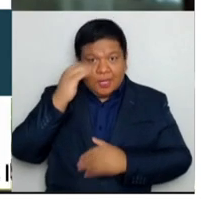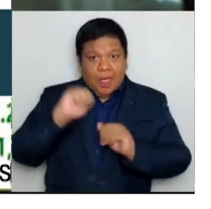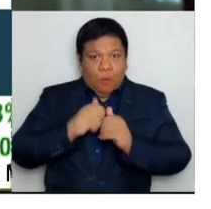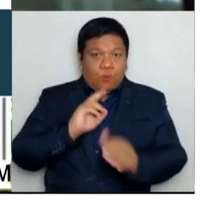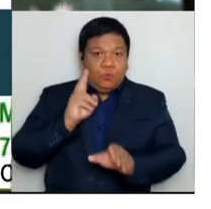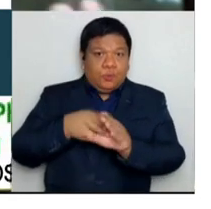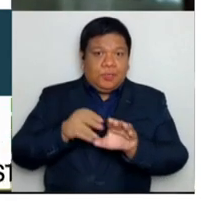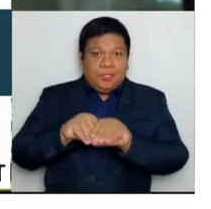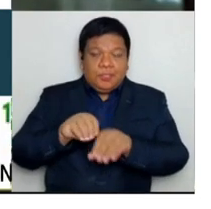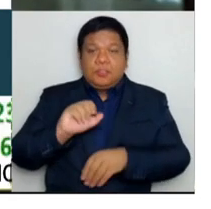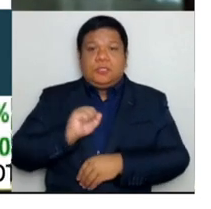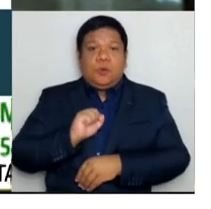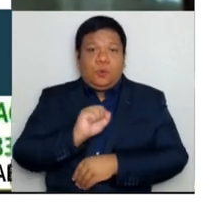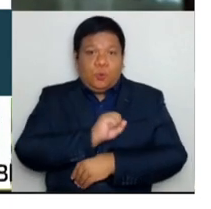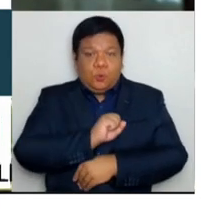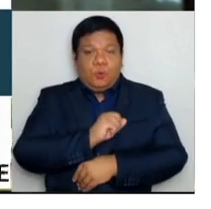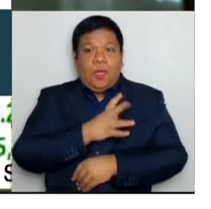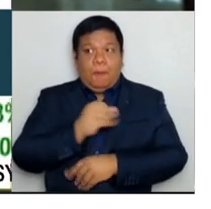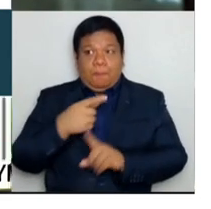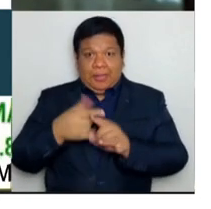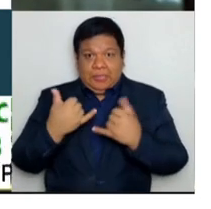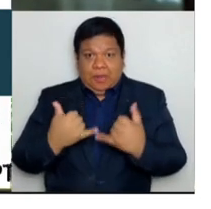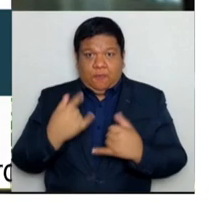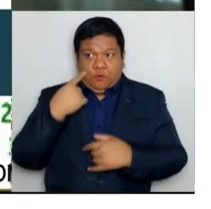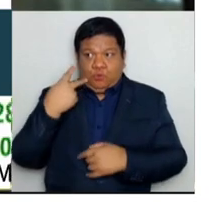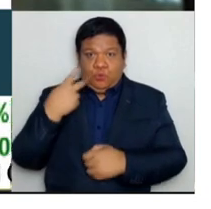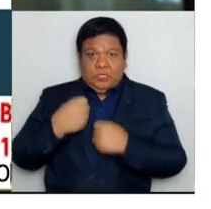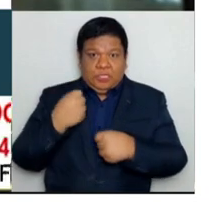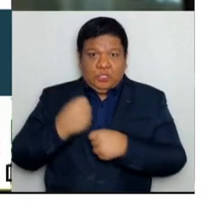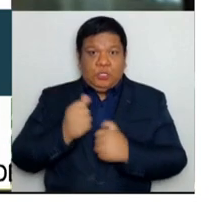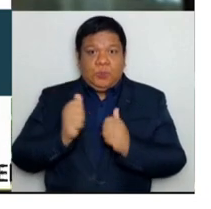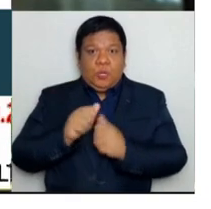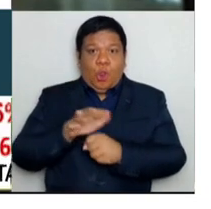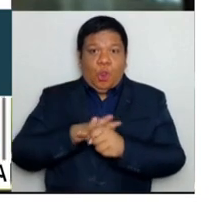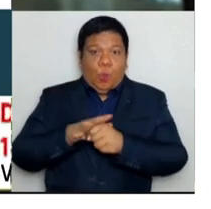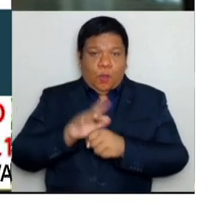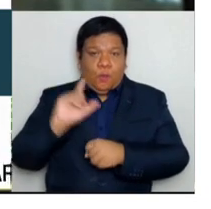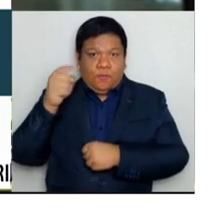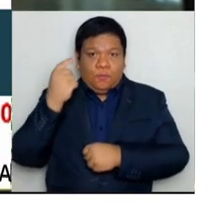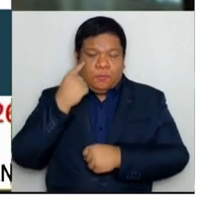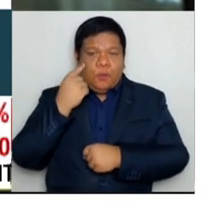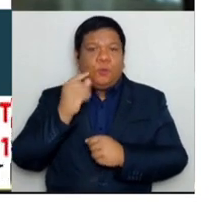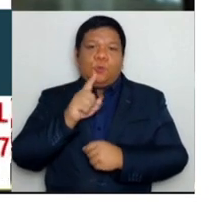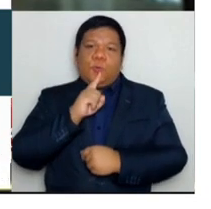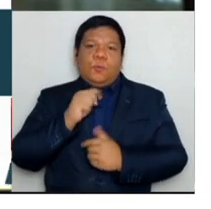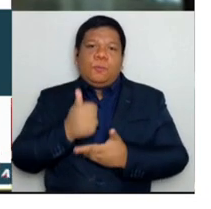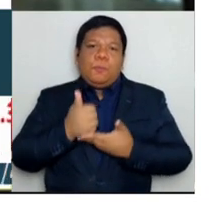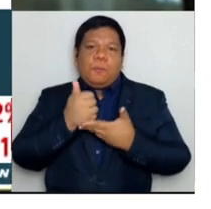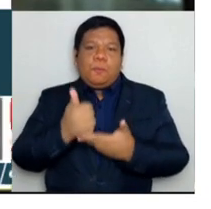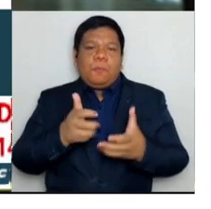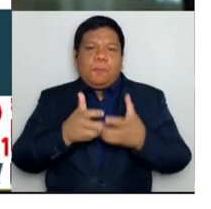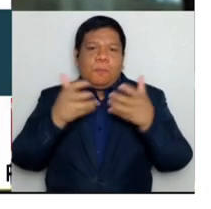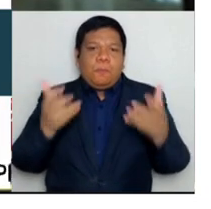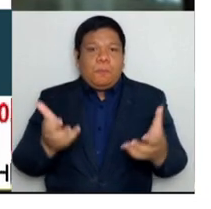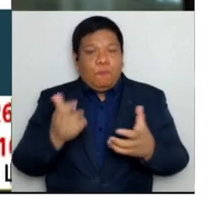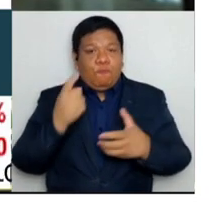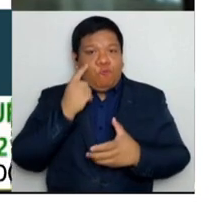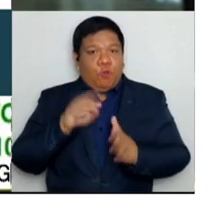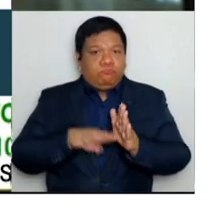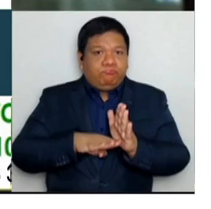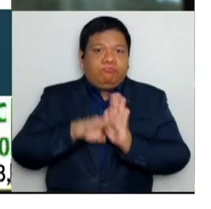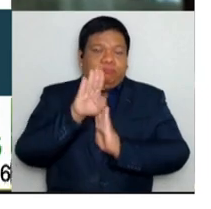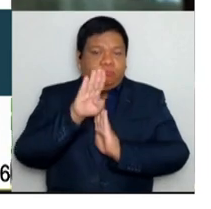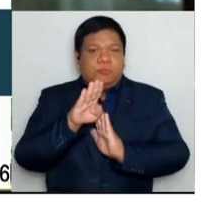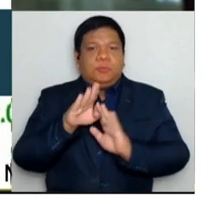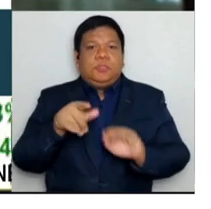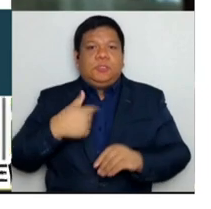nasyonal at pati ngayon sa 2 taon sa lokal ay higit na makakatulong sa pag-ahon natin